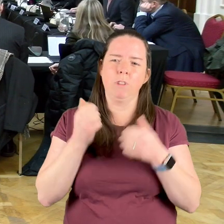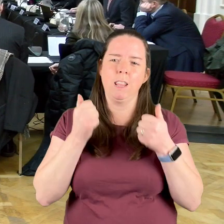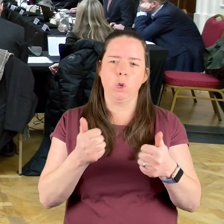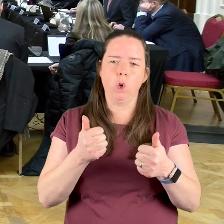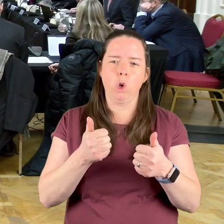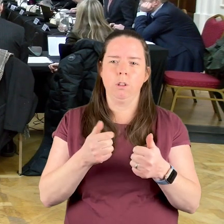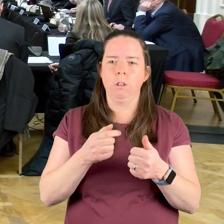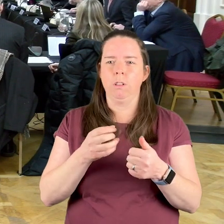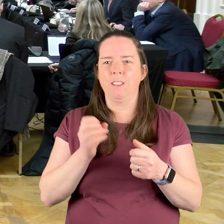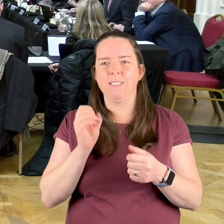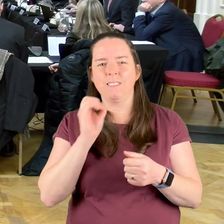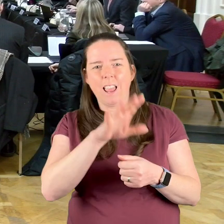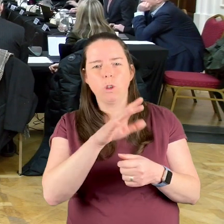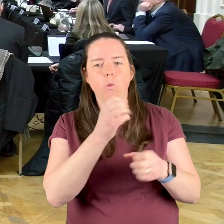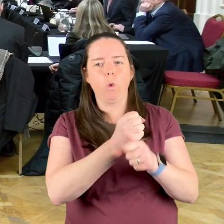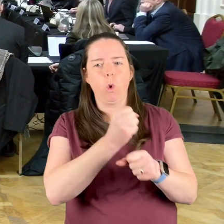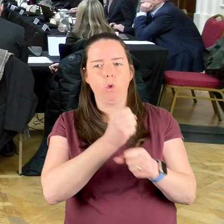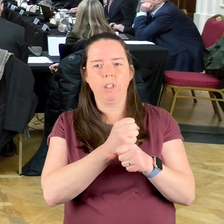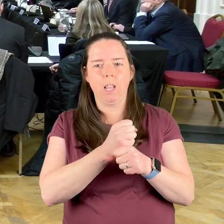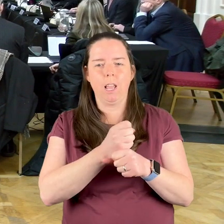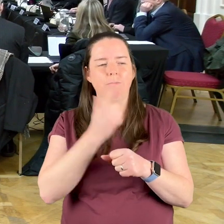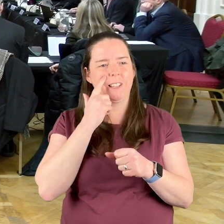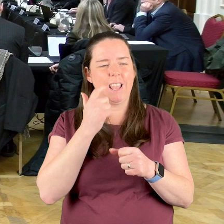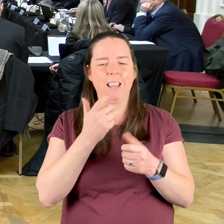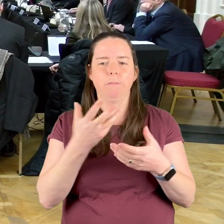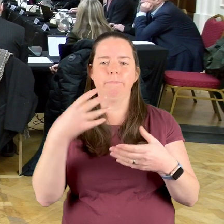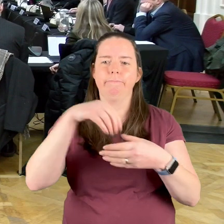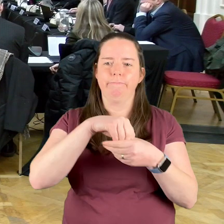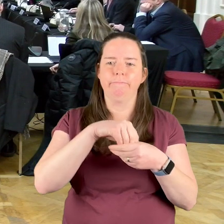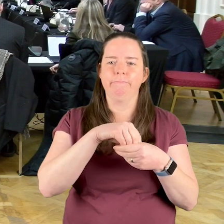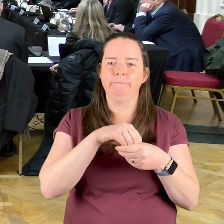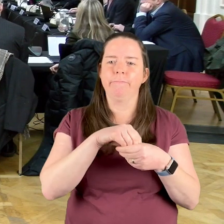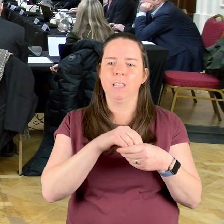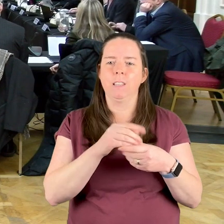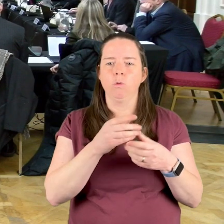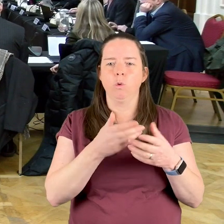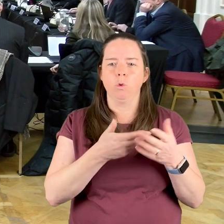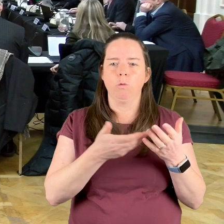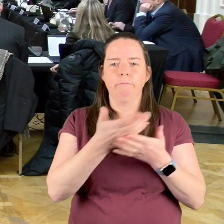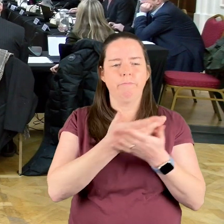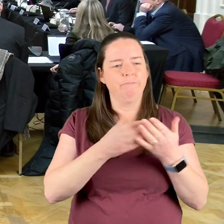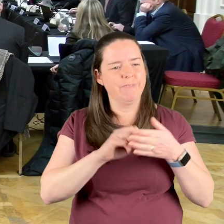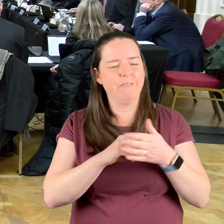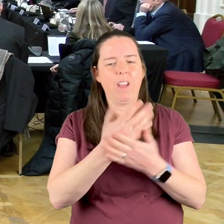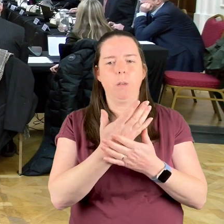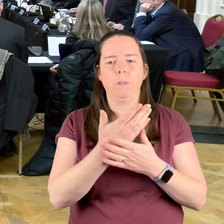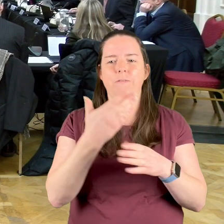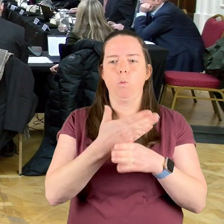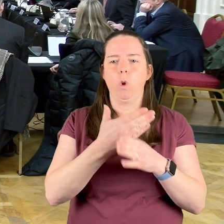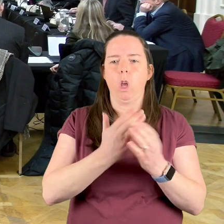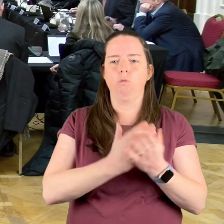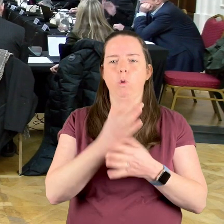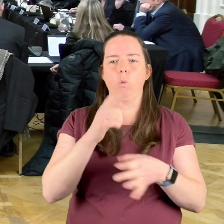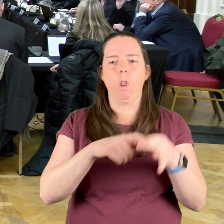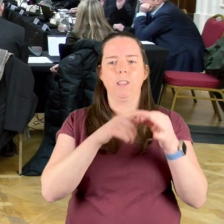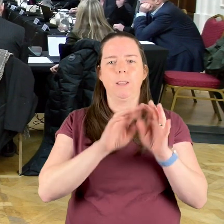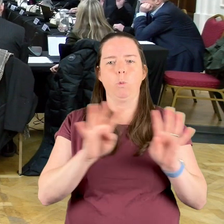those through to Gloria so that that can feed into the further development of this work through the Quality